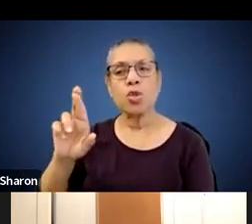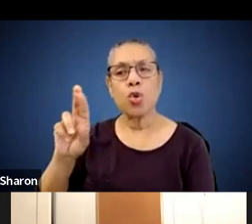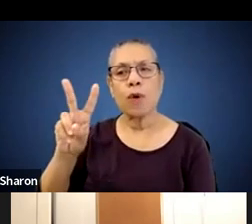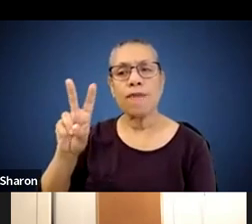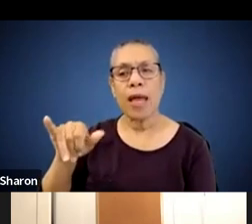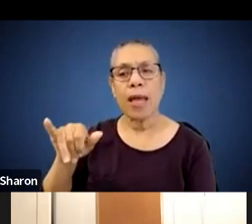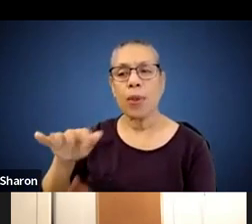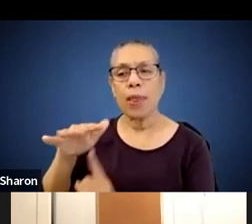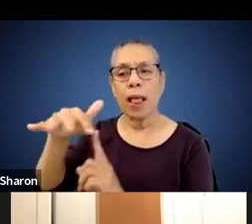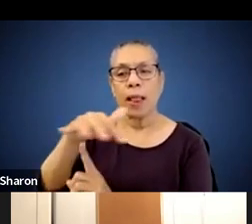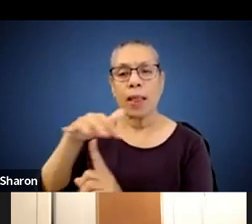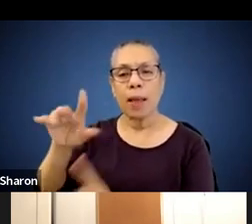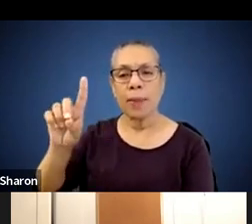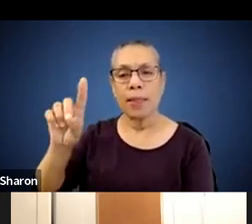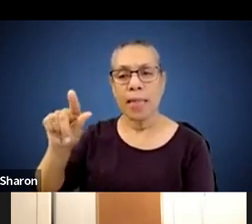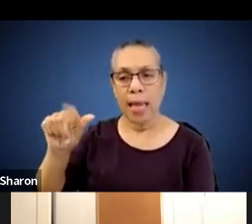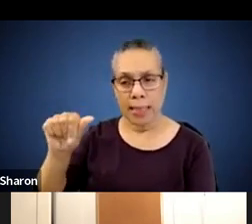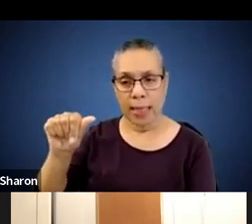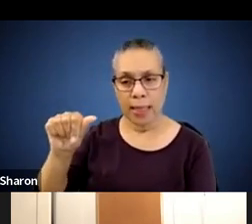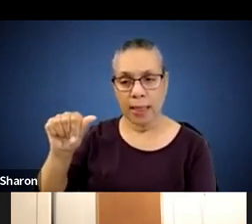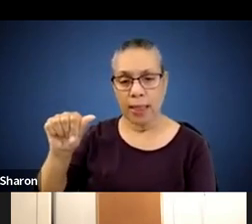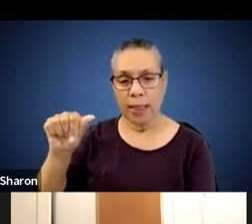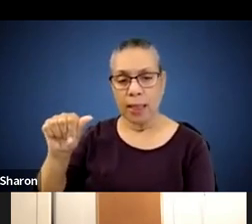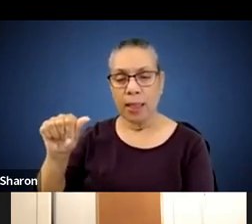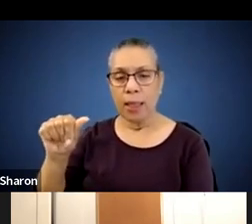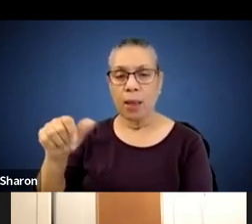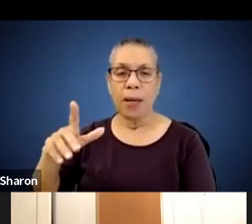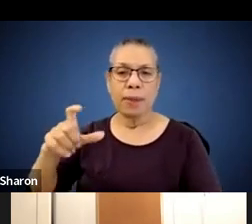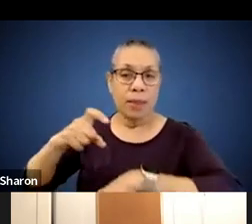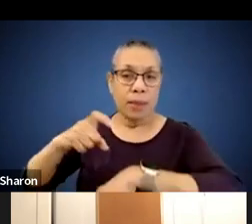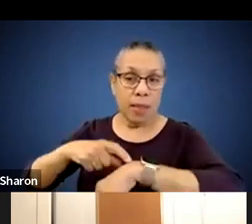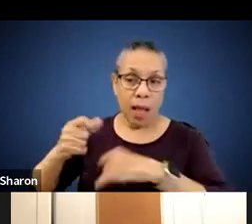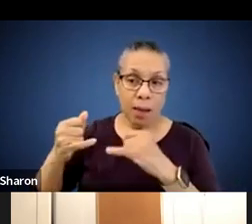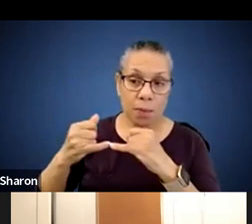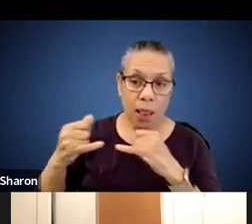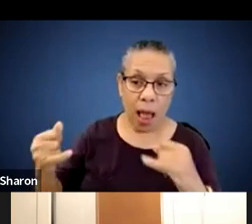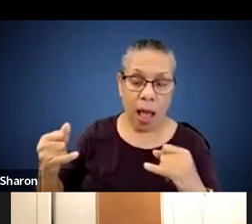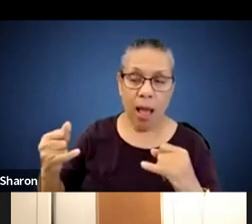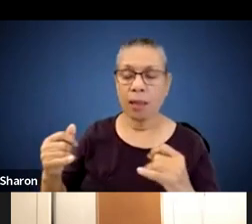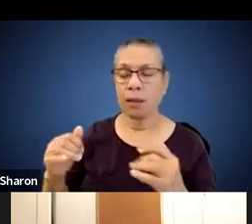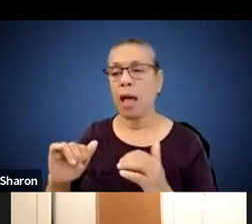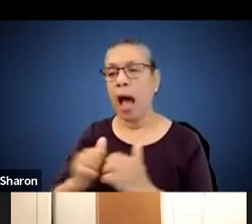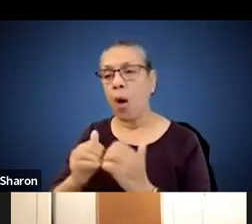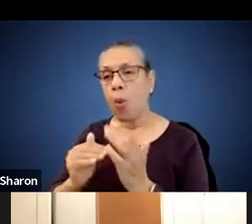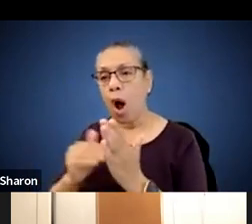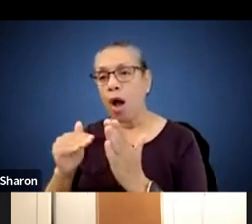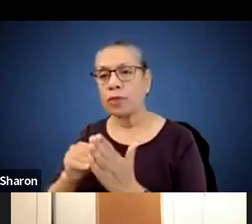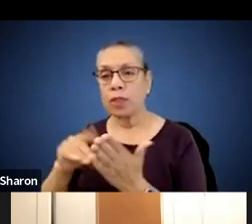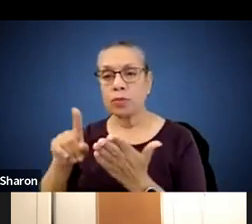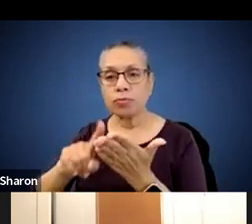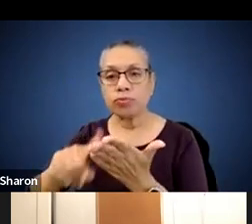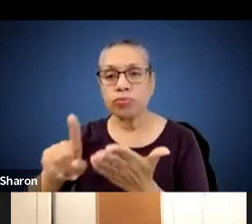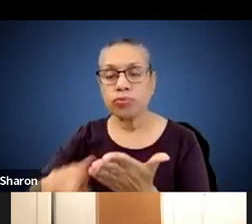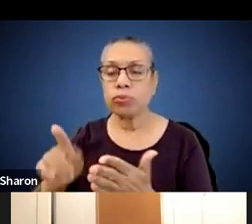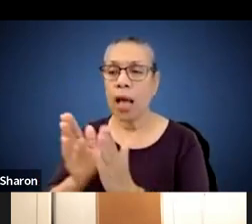climate data because we kind of capture this in several ways but the timeline like how often we're surveying um and then when